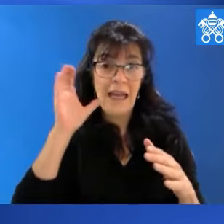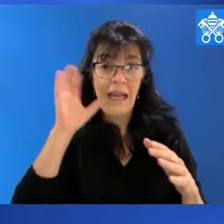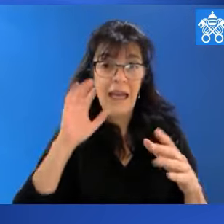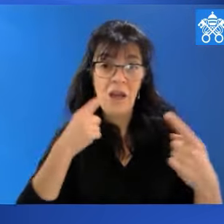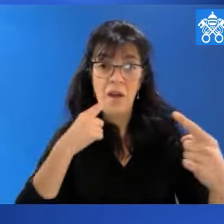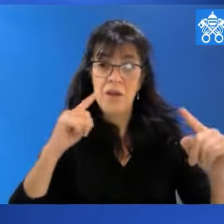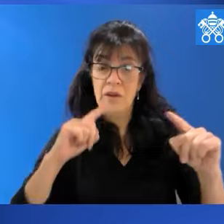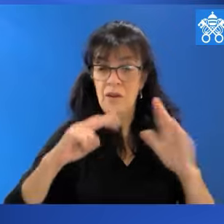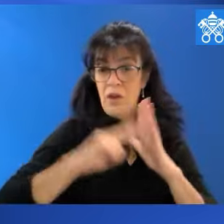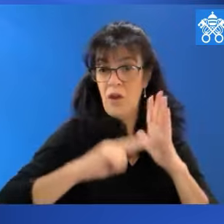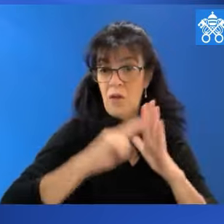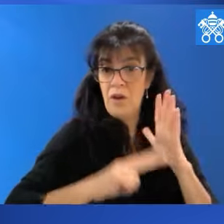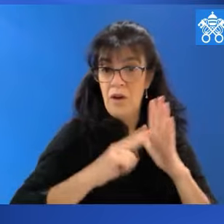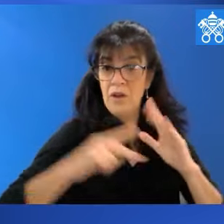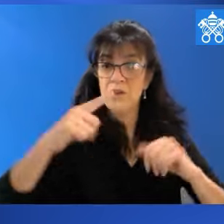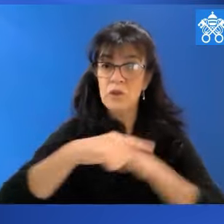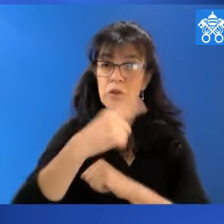the readings from today's